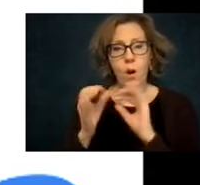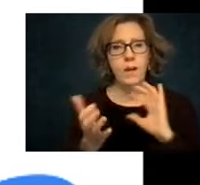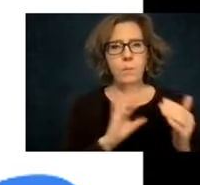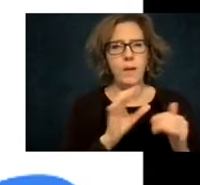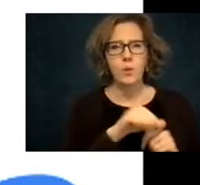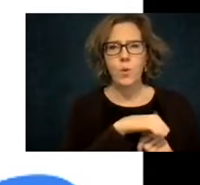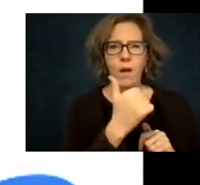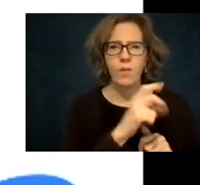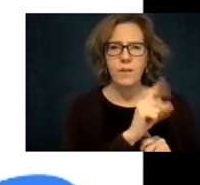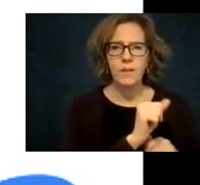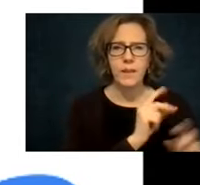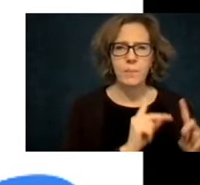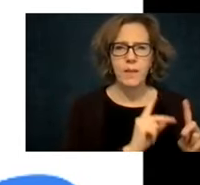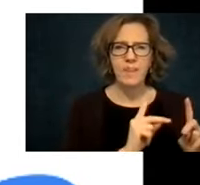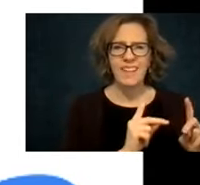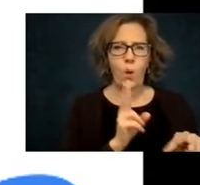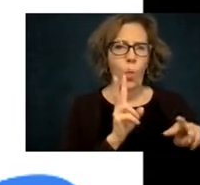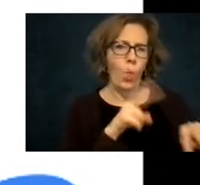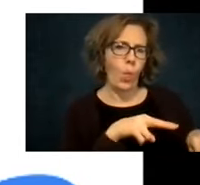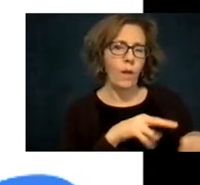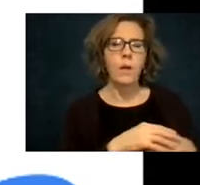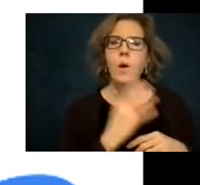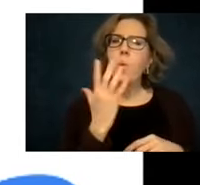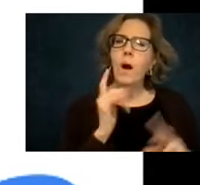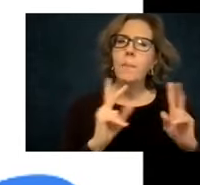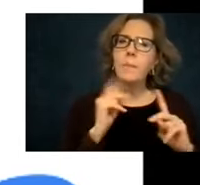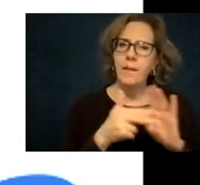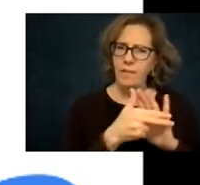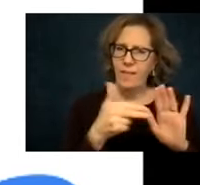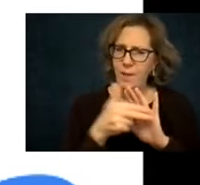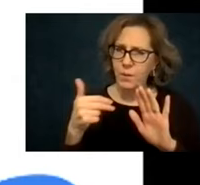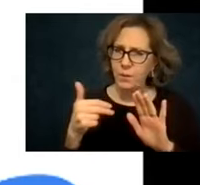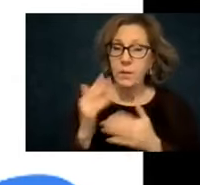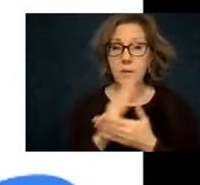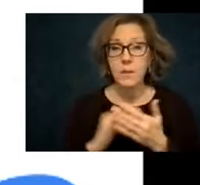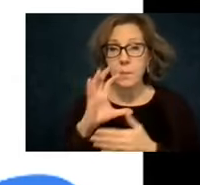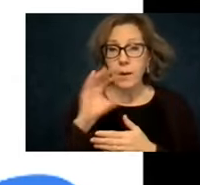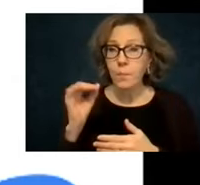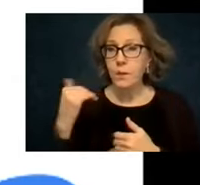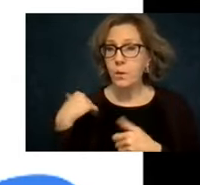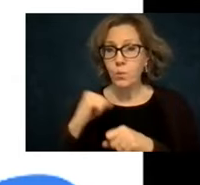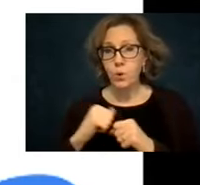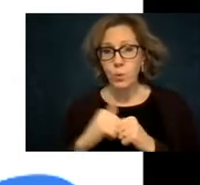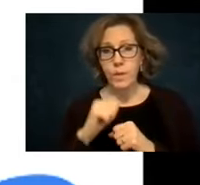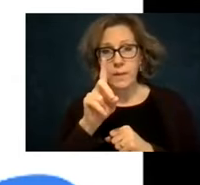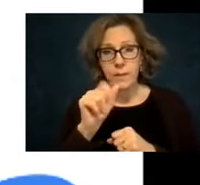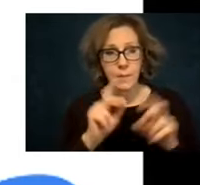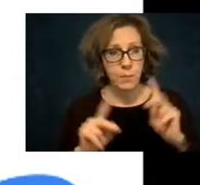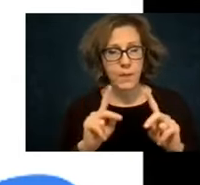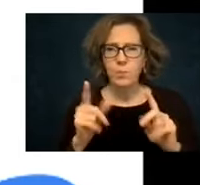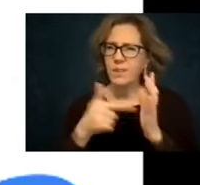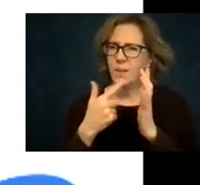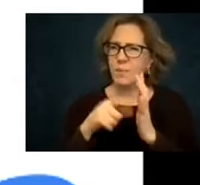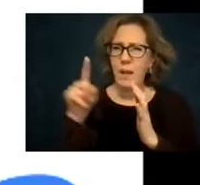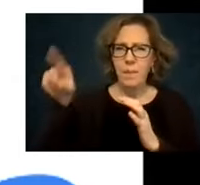have labels and certain companies that work with people with disabilities? It takes a long time to change. And why? I mean, It's a little bit